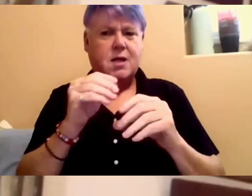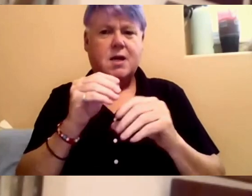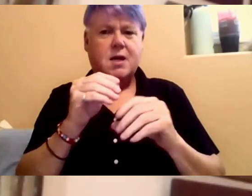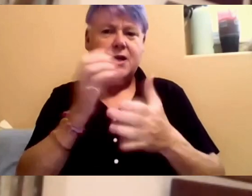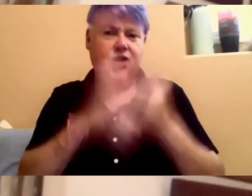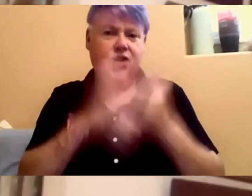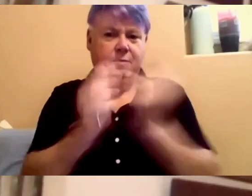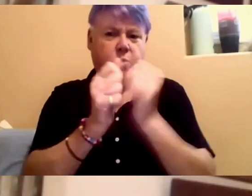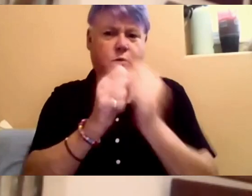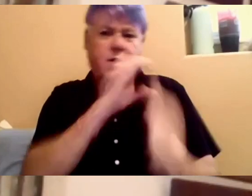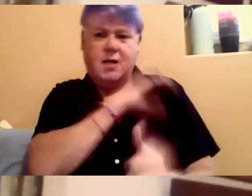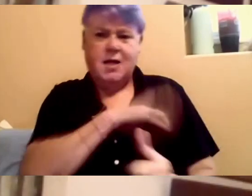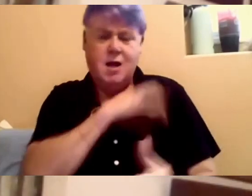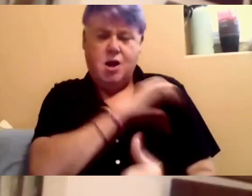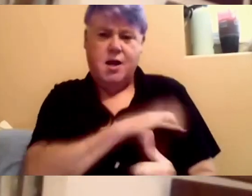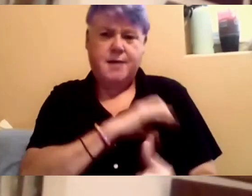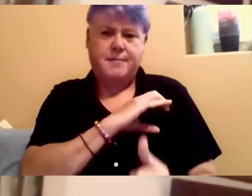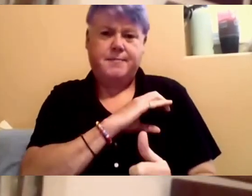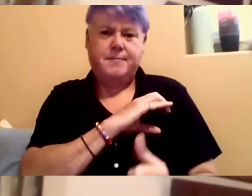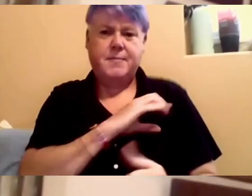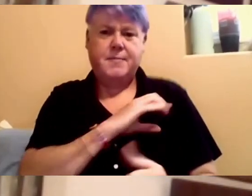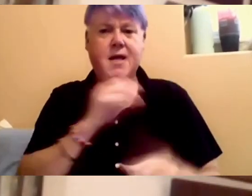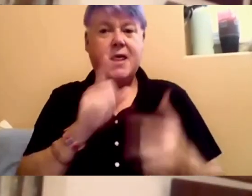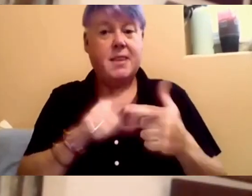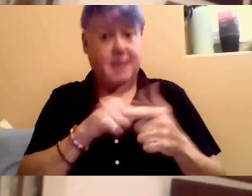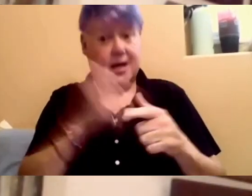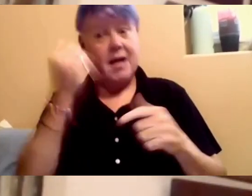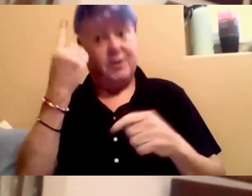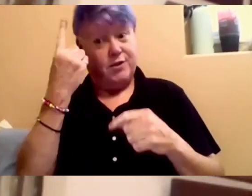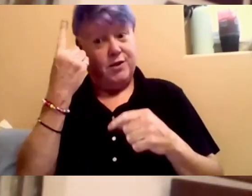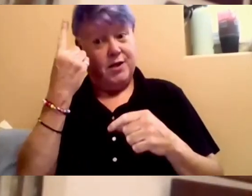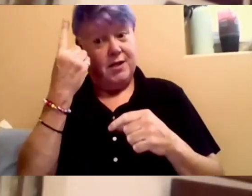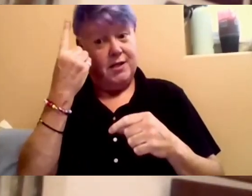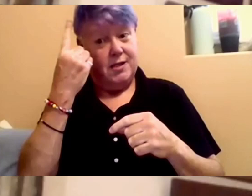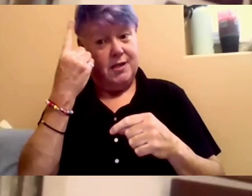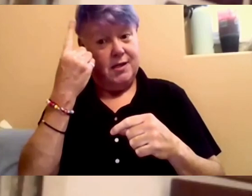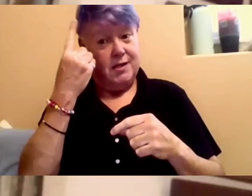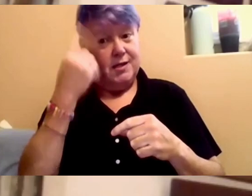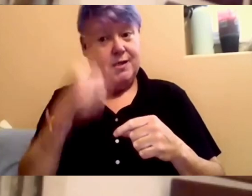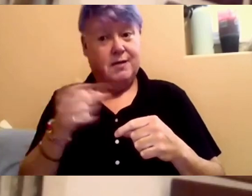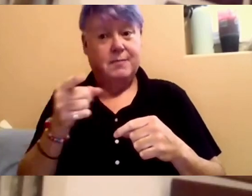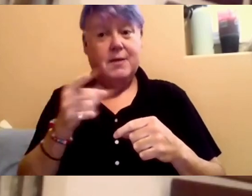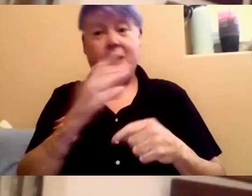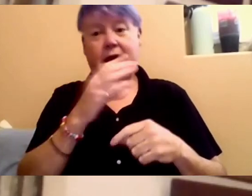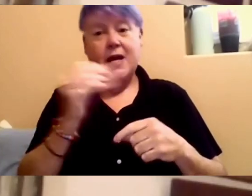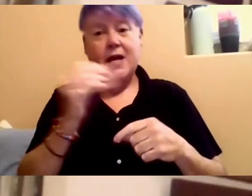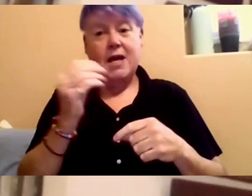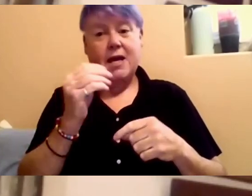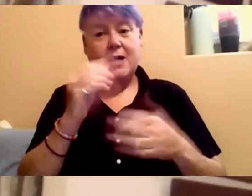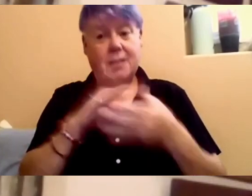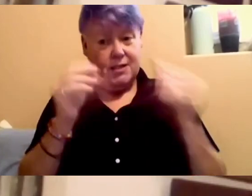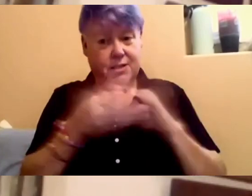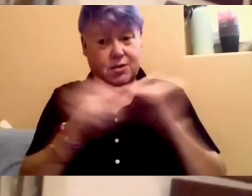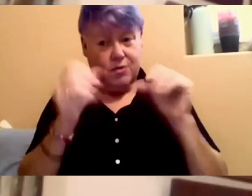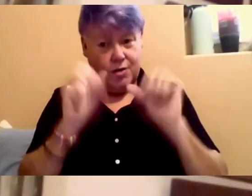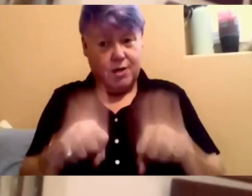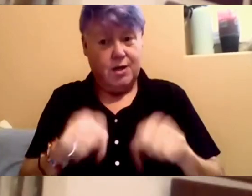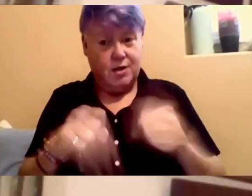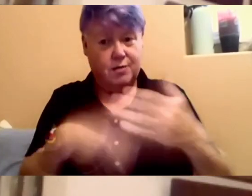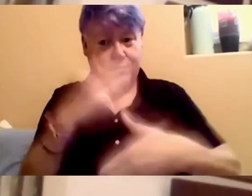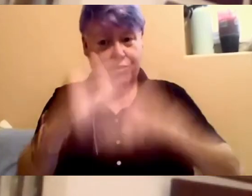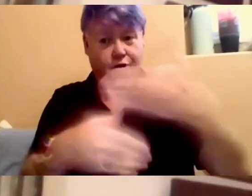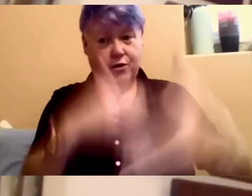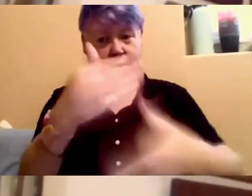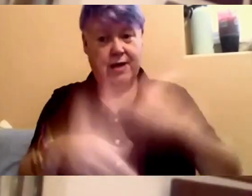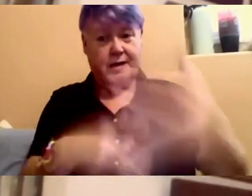then I got it. I got him. I understood him. And the story could progress from